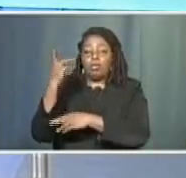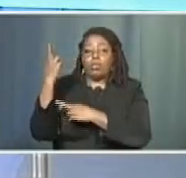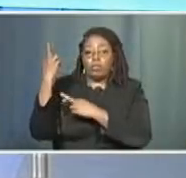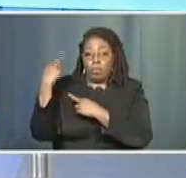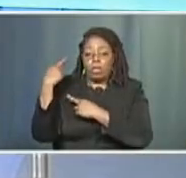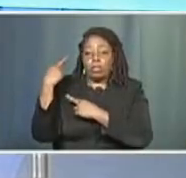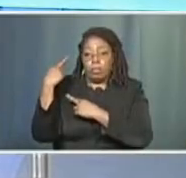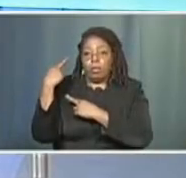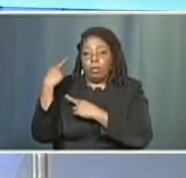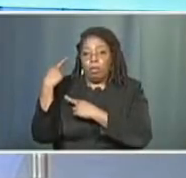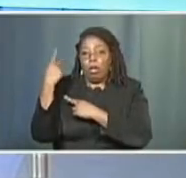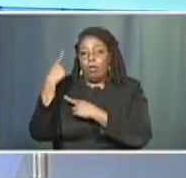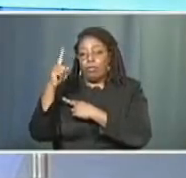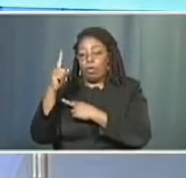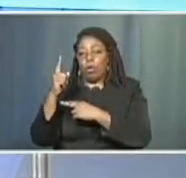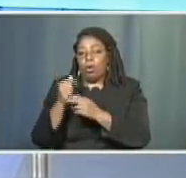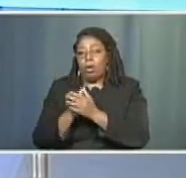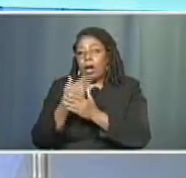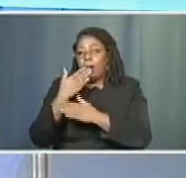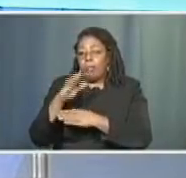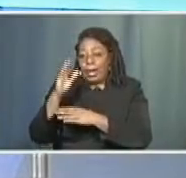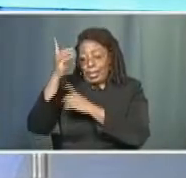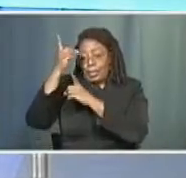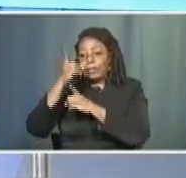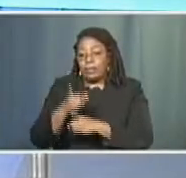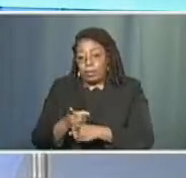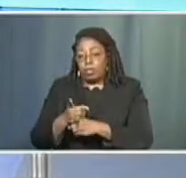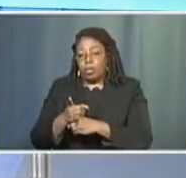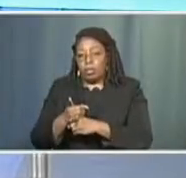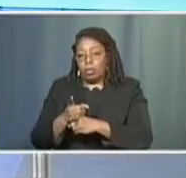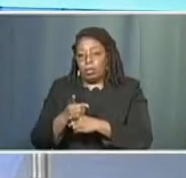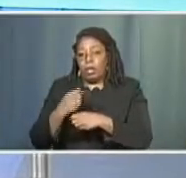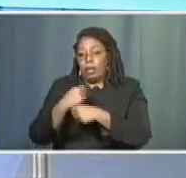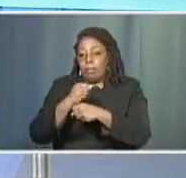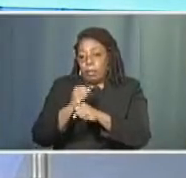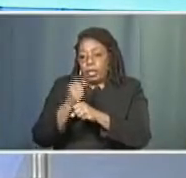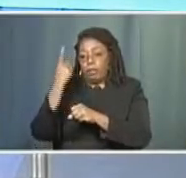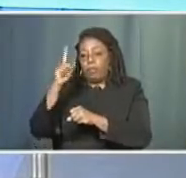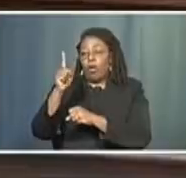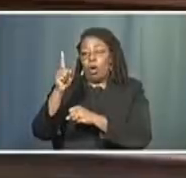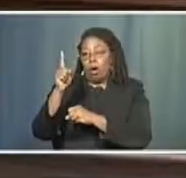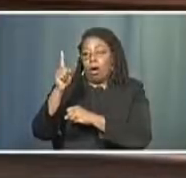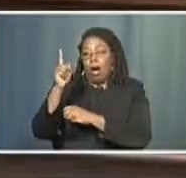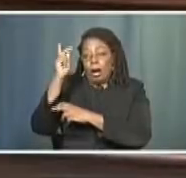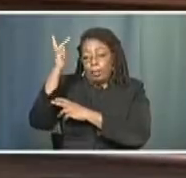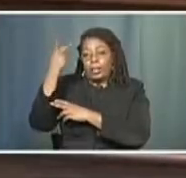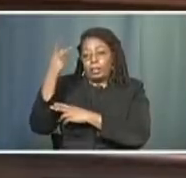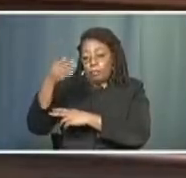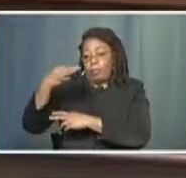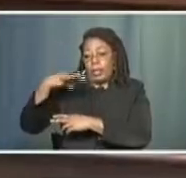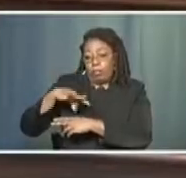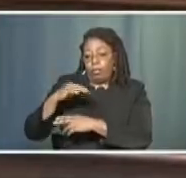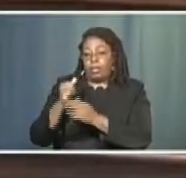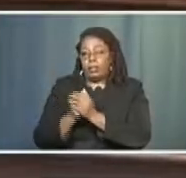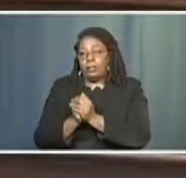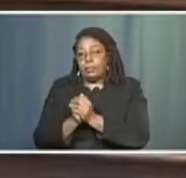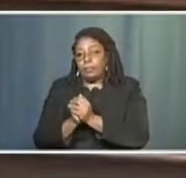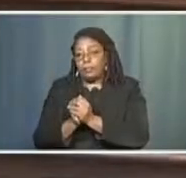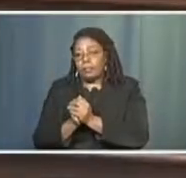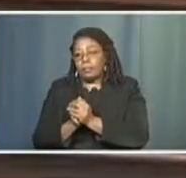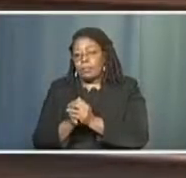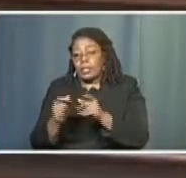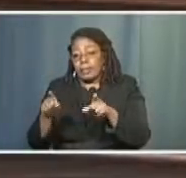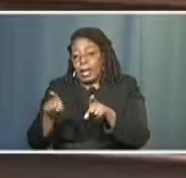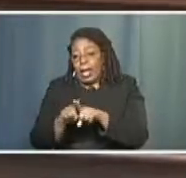for what he called its reckless decisions made for short-term political benefit. As a result of this